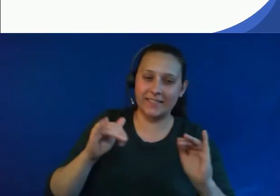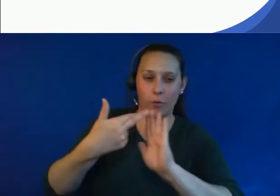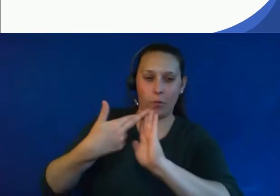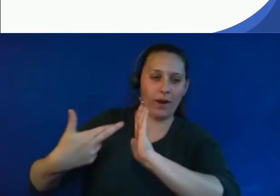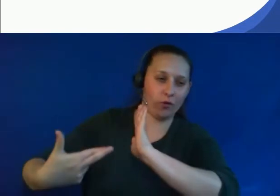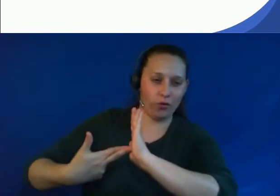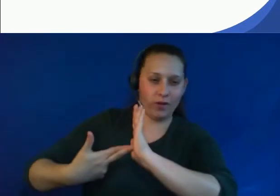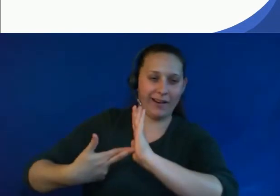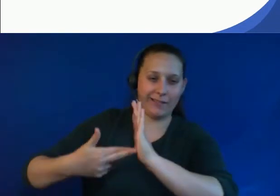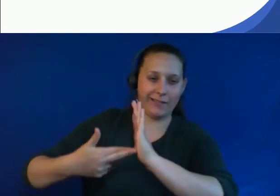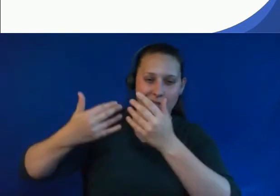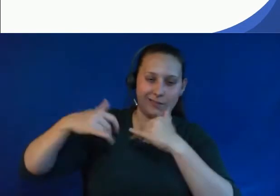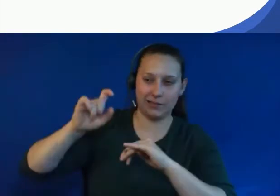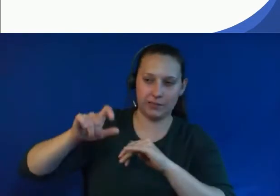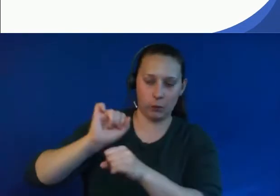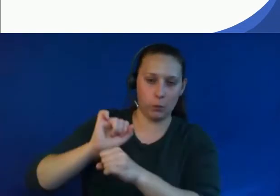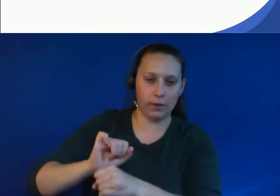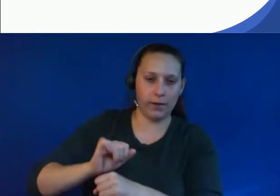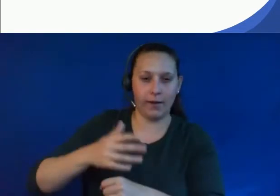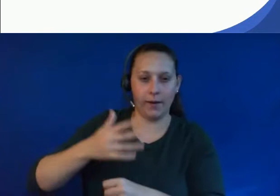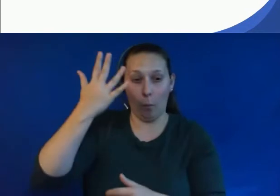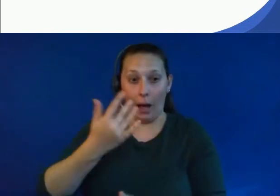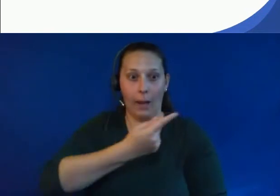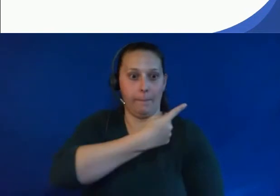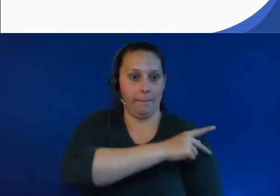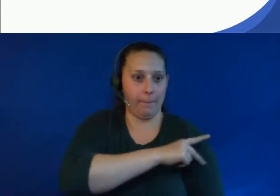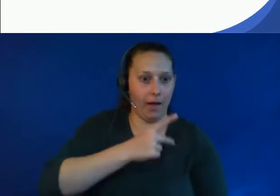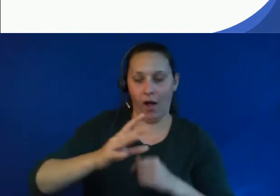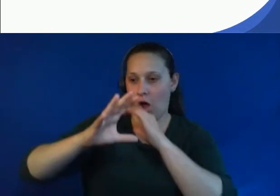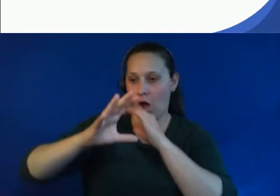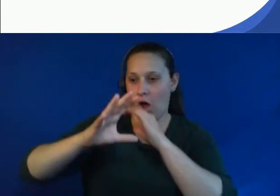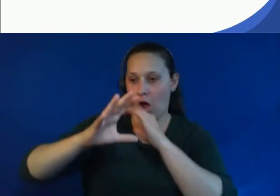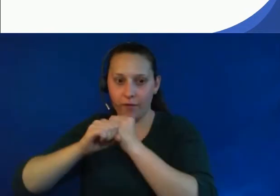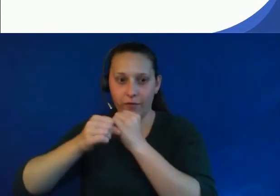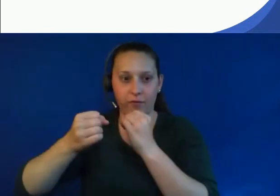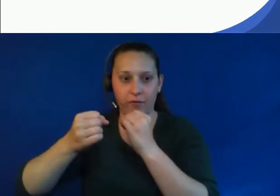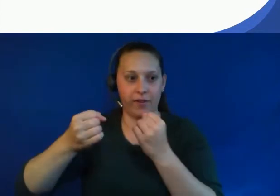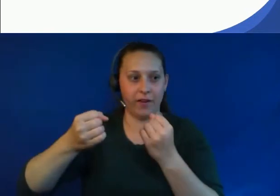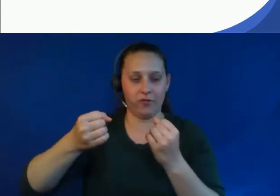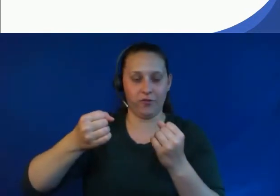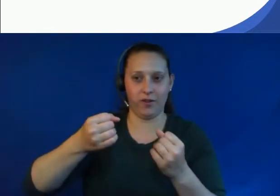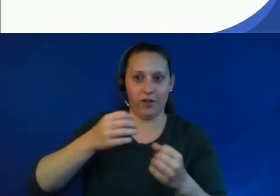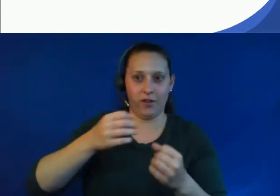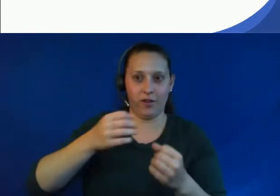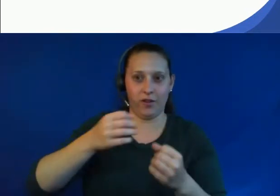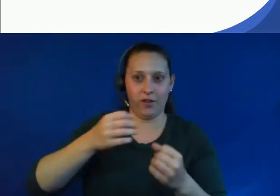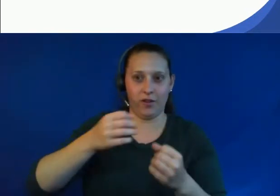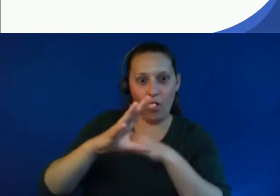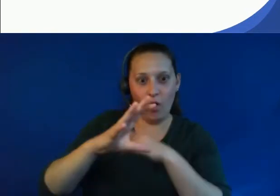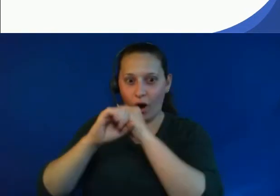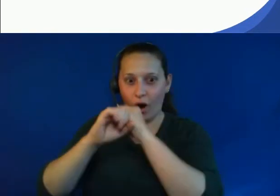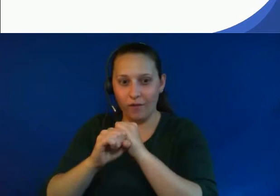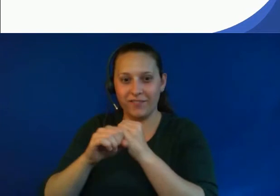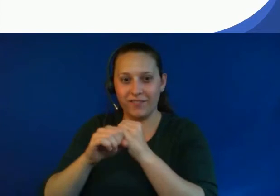like patient confidentiality and software confidentiality before it can be outside of even just a